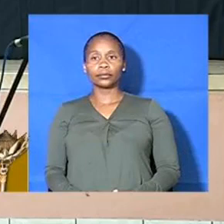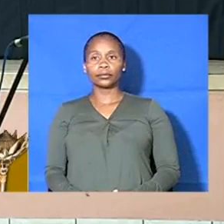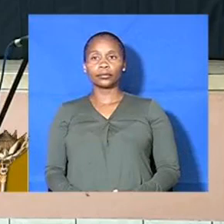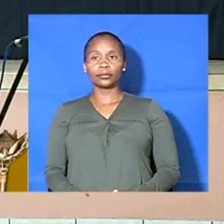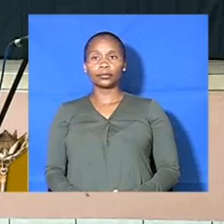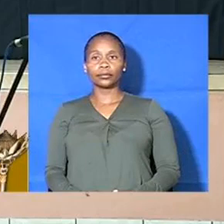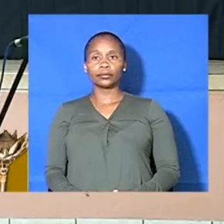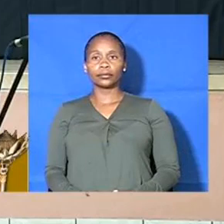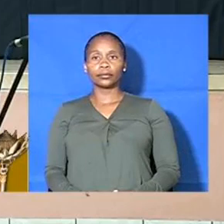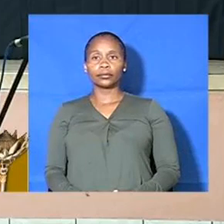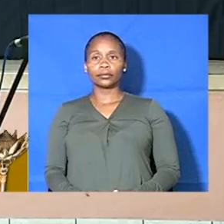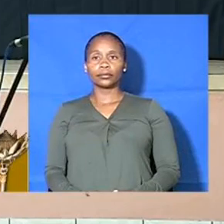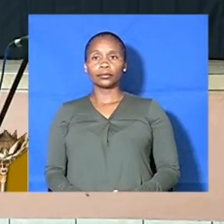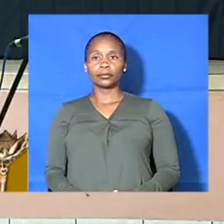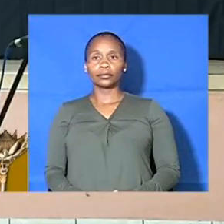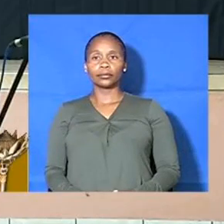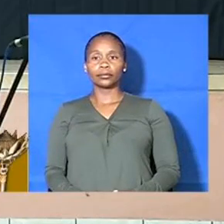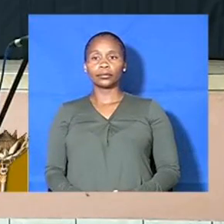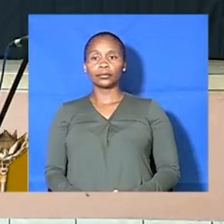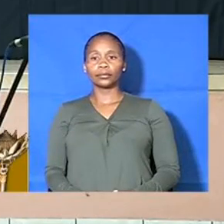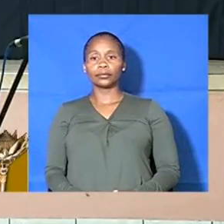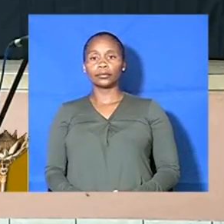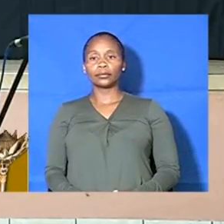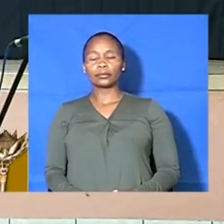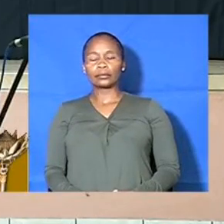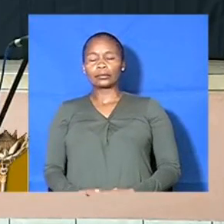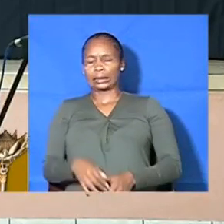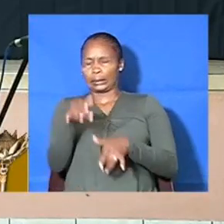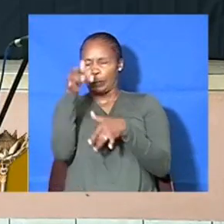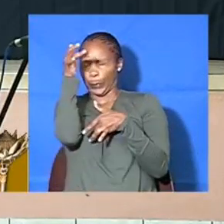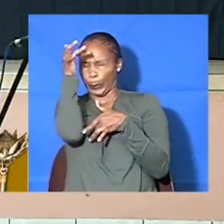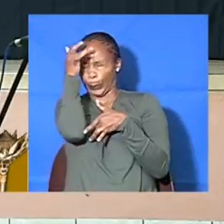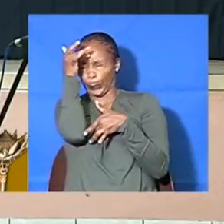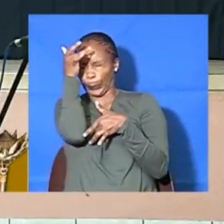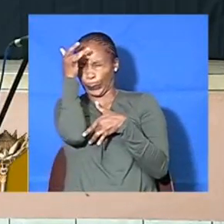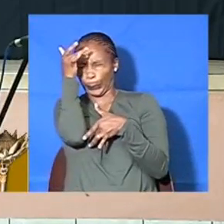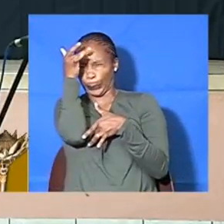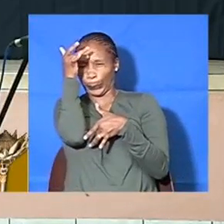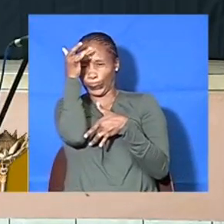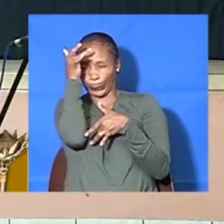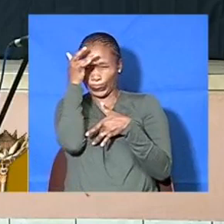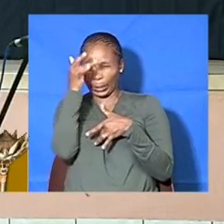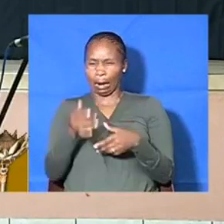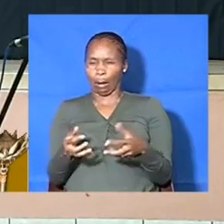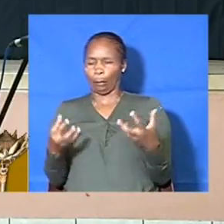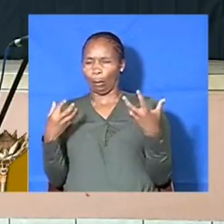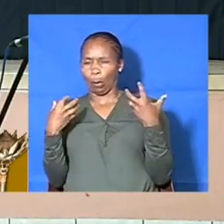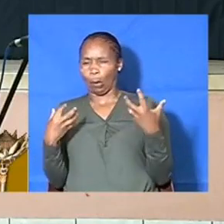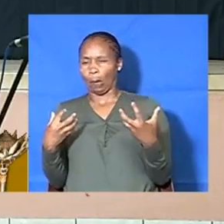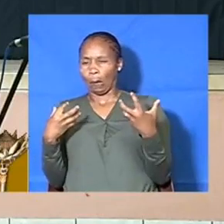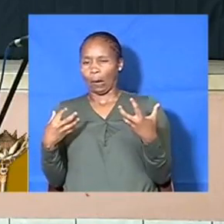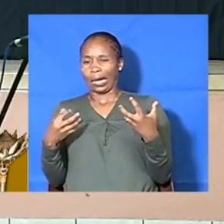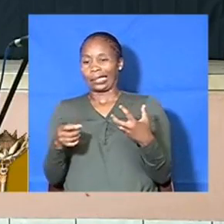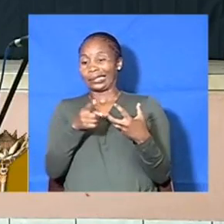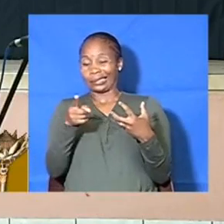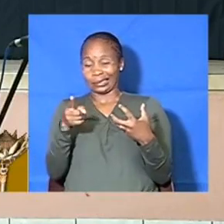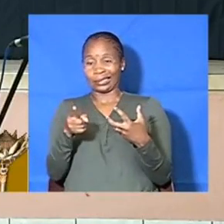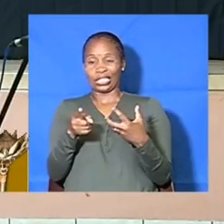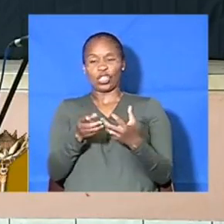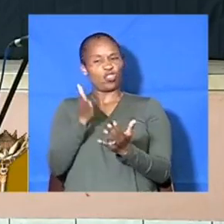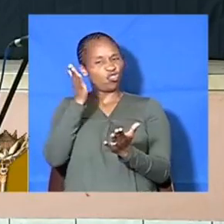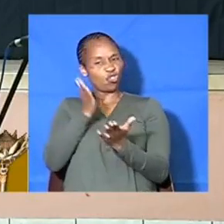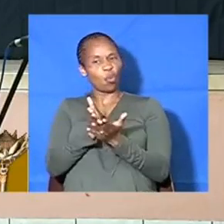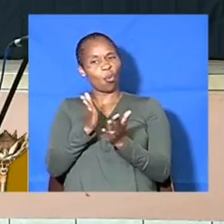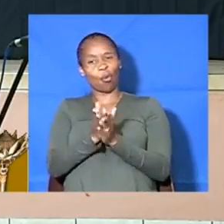to these public hearings for you to educate us and get your views on it. Pele ga ge molao